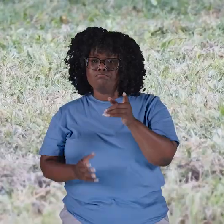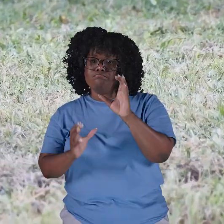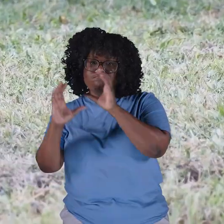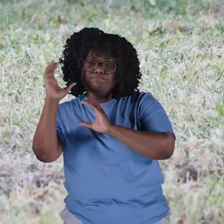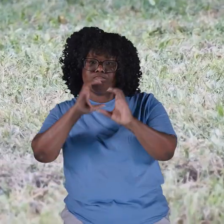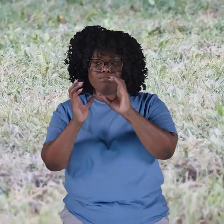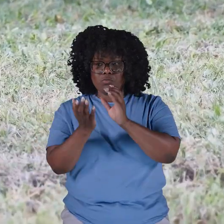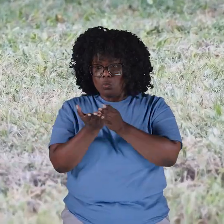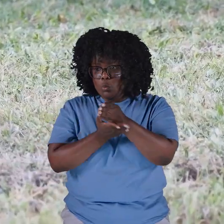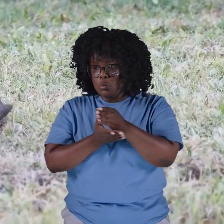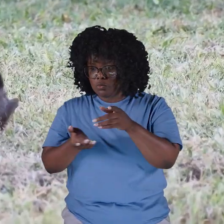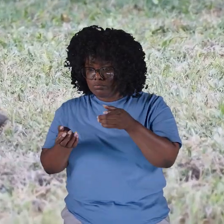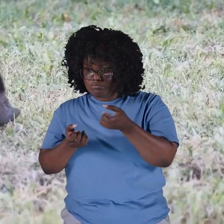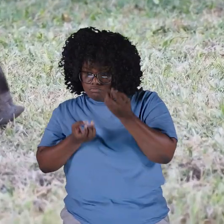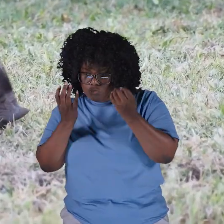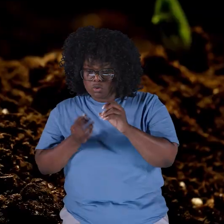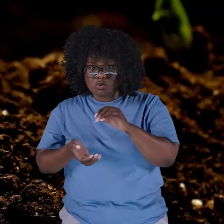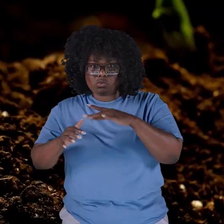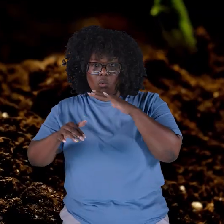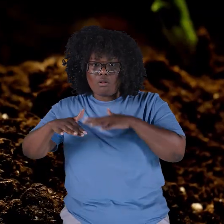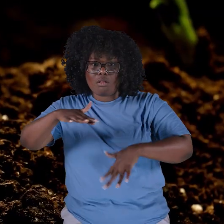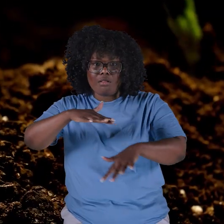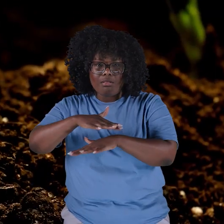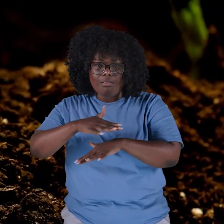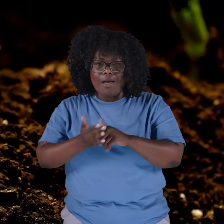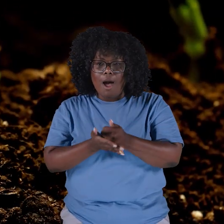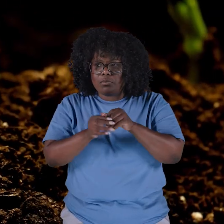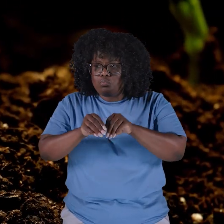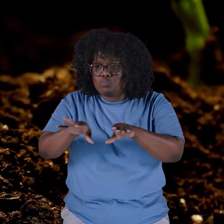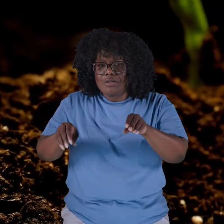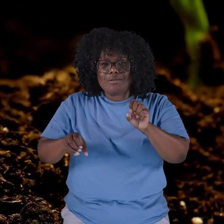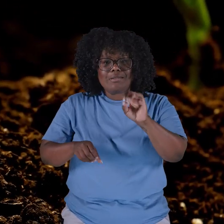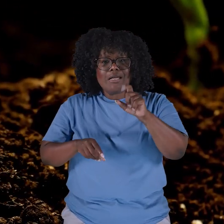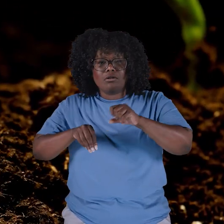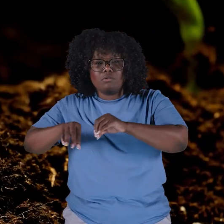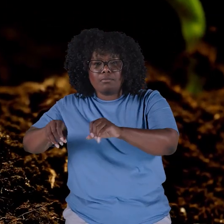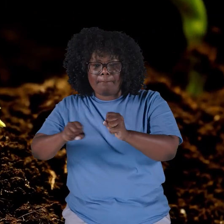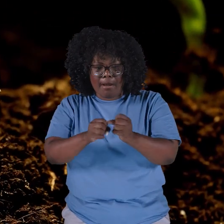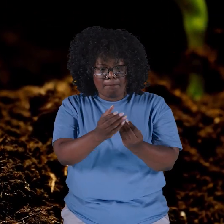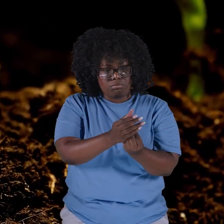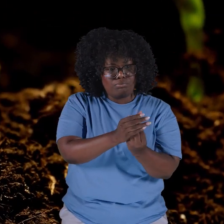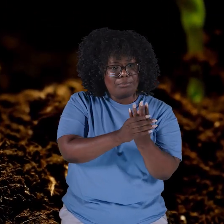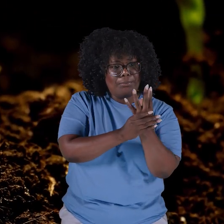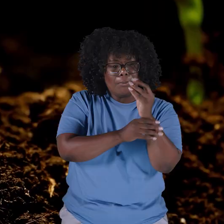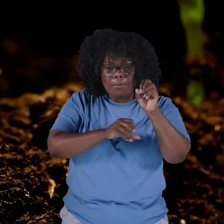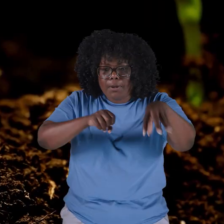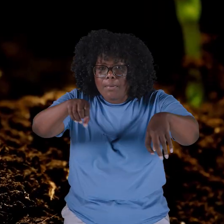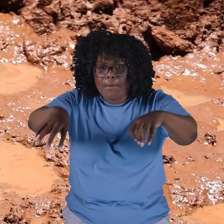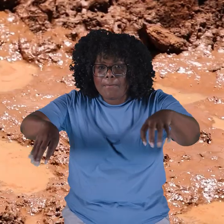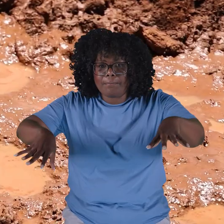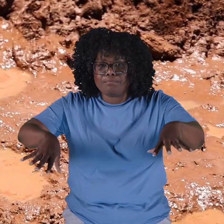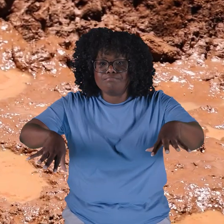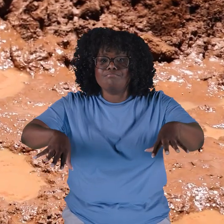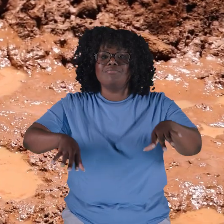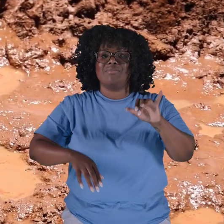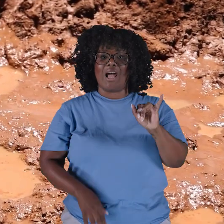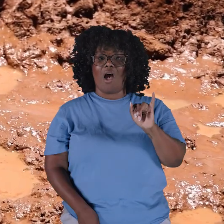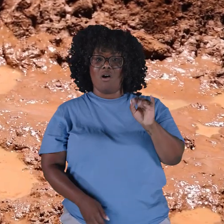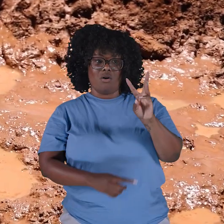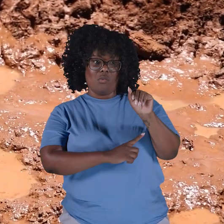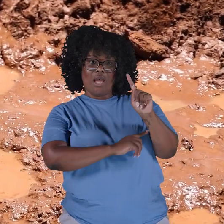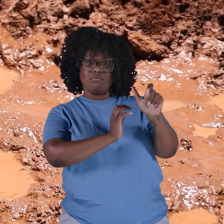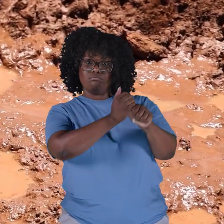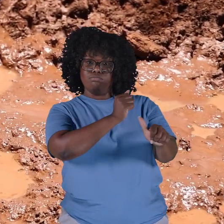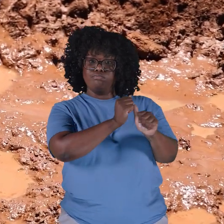the soil, they help turn it over, which spreads seeds and makes it easier for plants to grow. Their waste